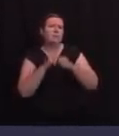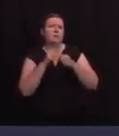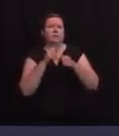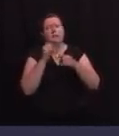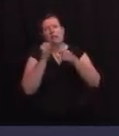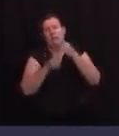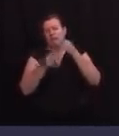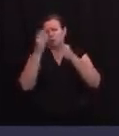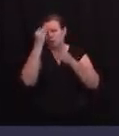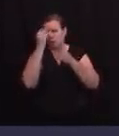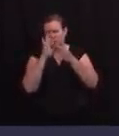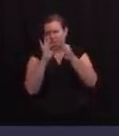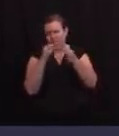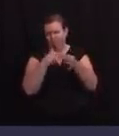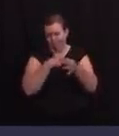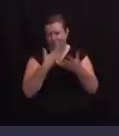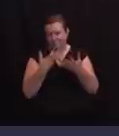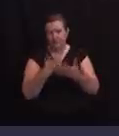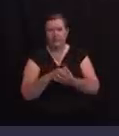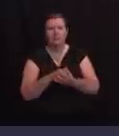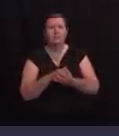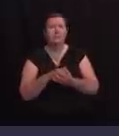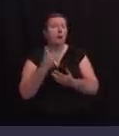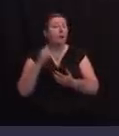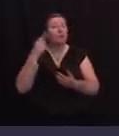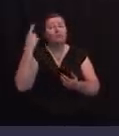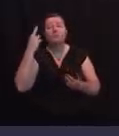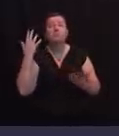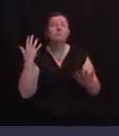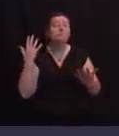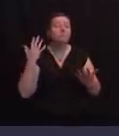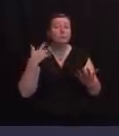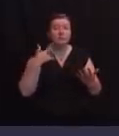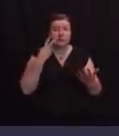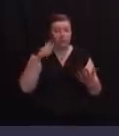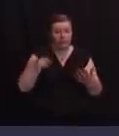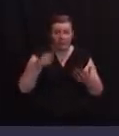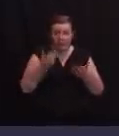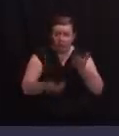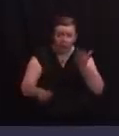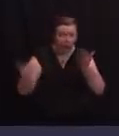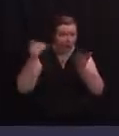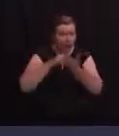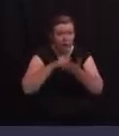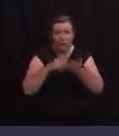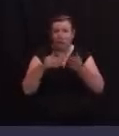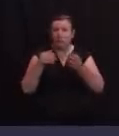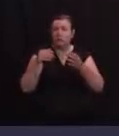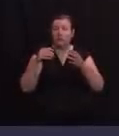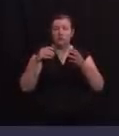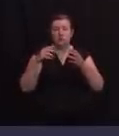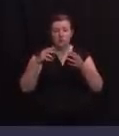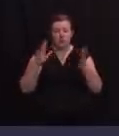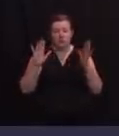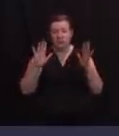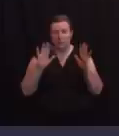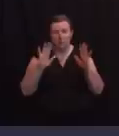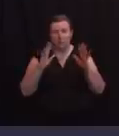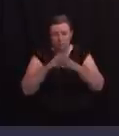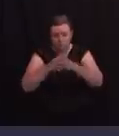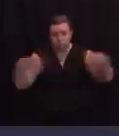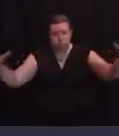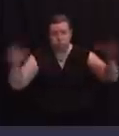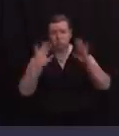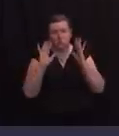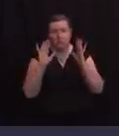why we don't want to go down this, we don't want to see this movie twice. So it's why we're keeping a lot of infrastructure in place. It's why you'll see in the